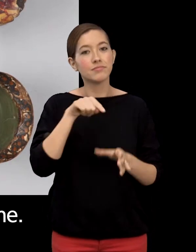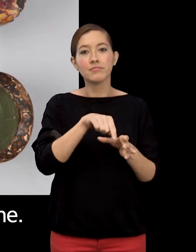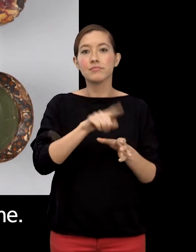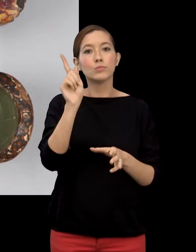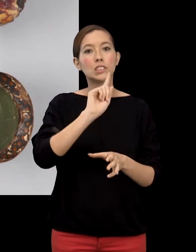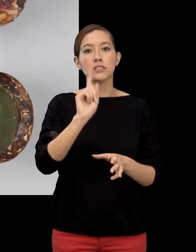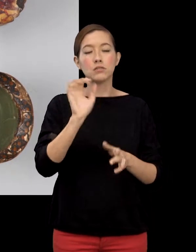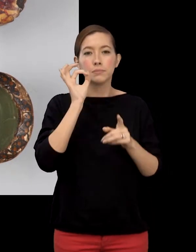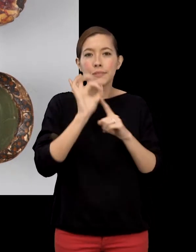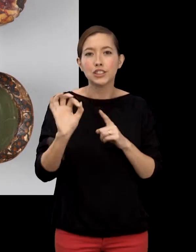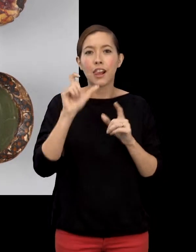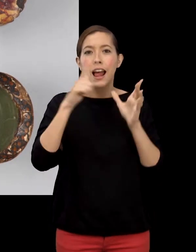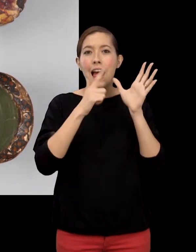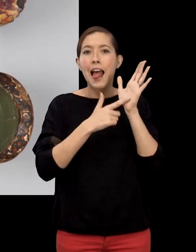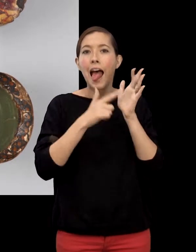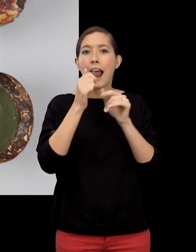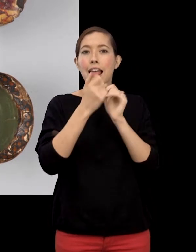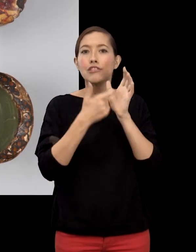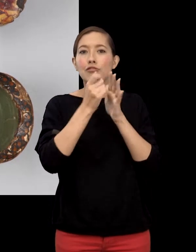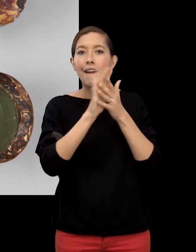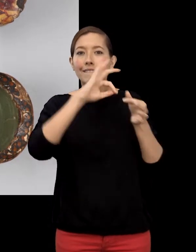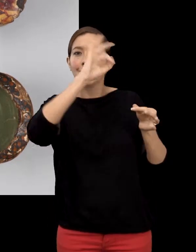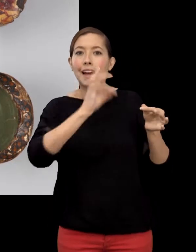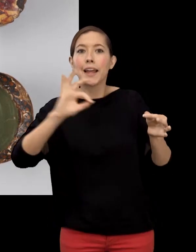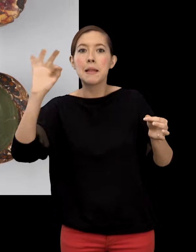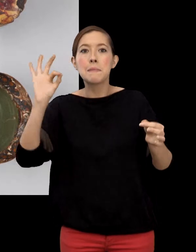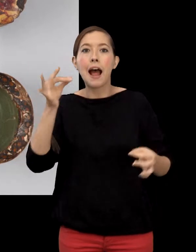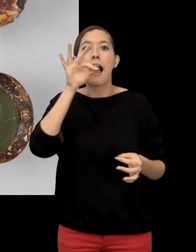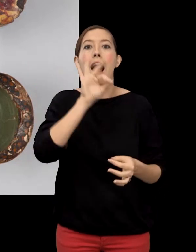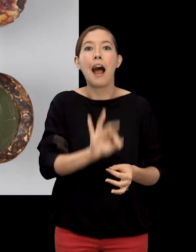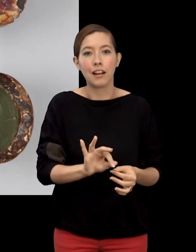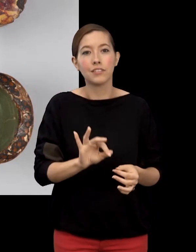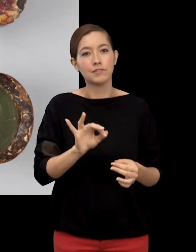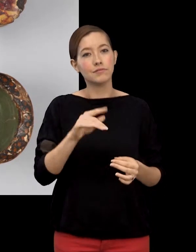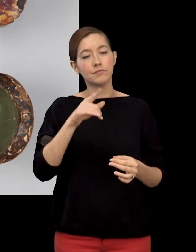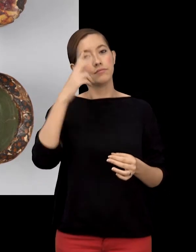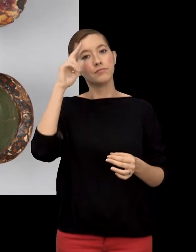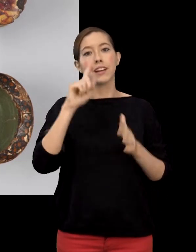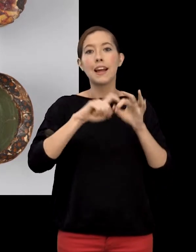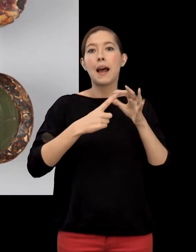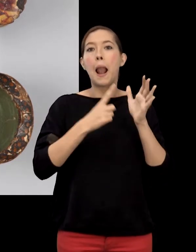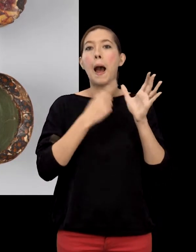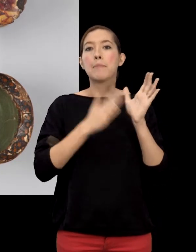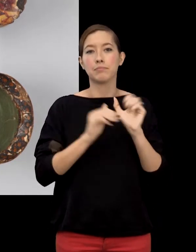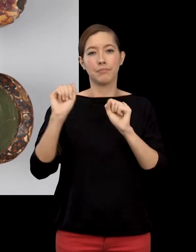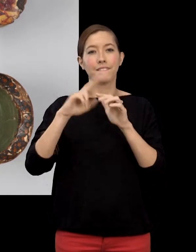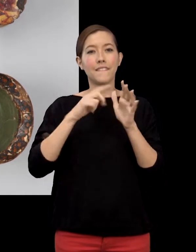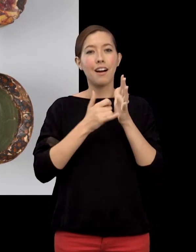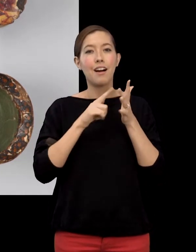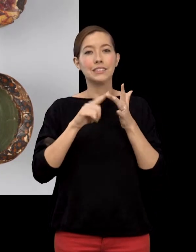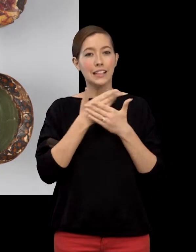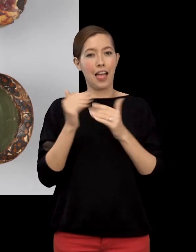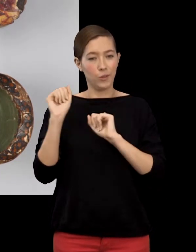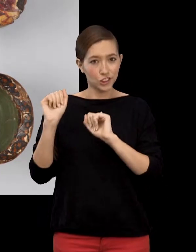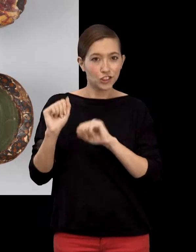of me. They were made to put special calligraphy pens in them, which are called qalam in Farsi. And this